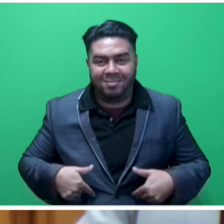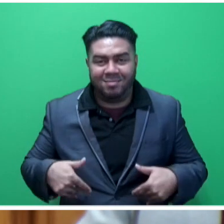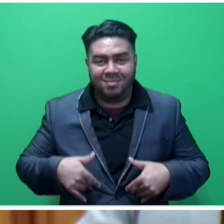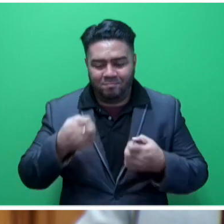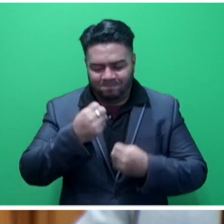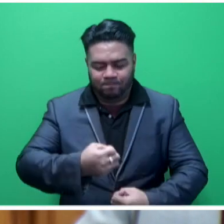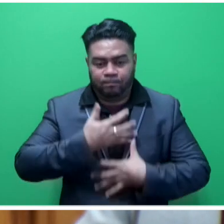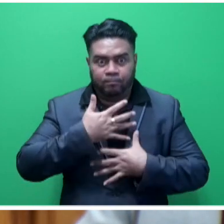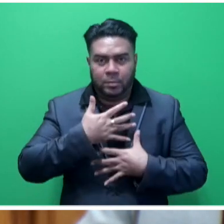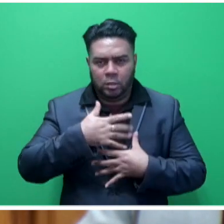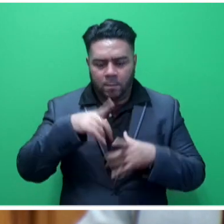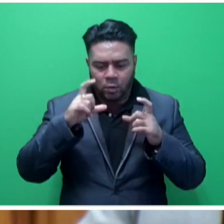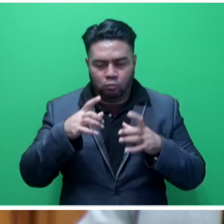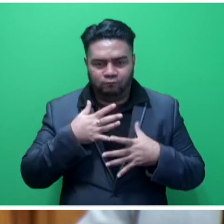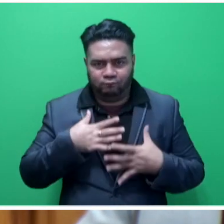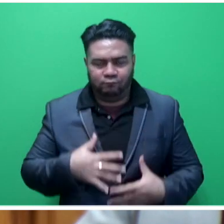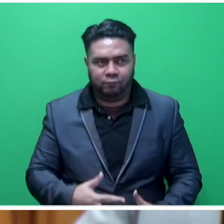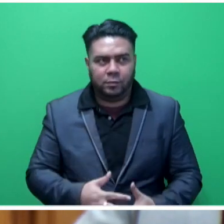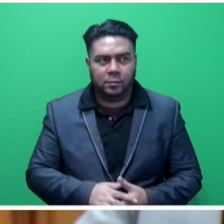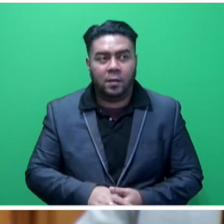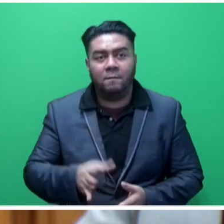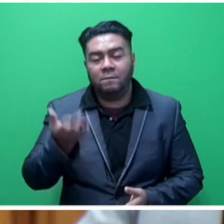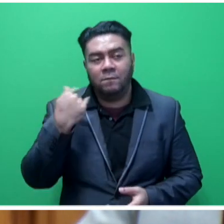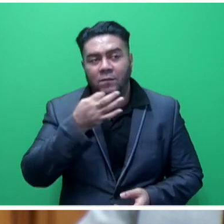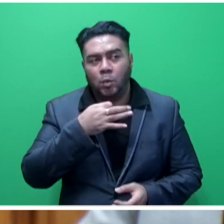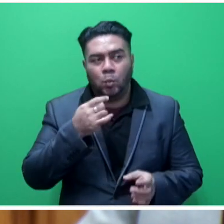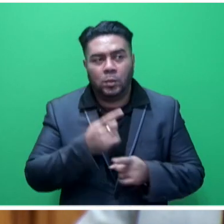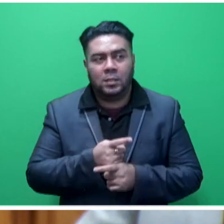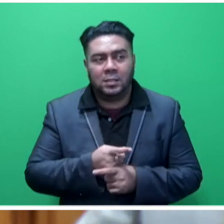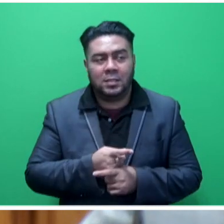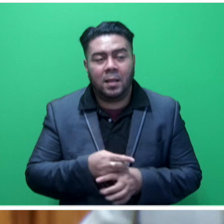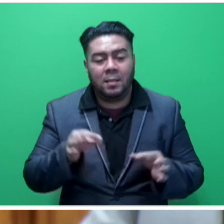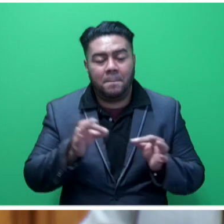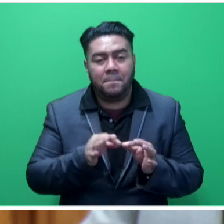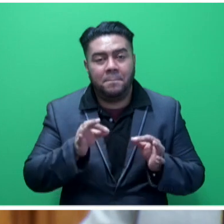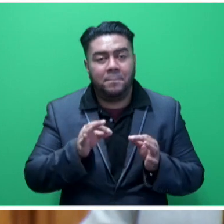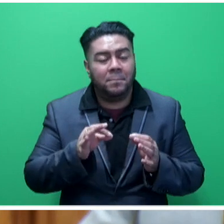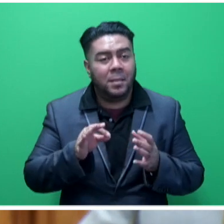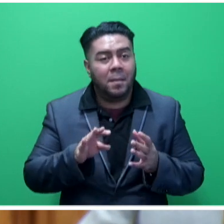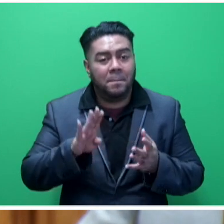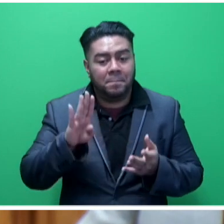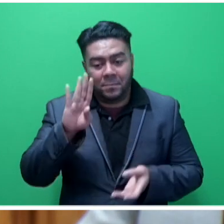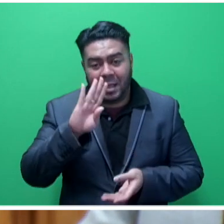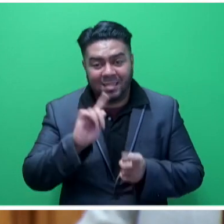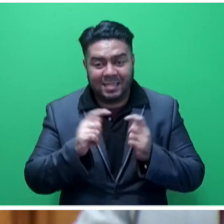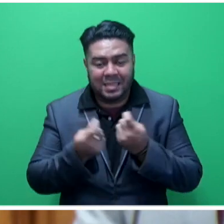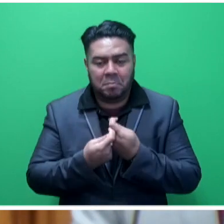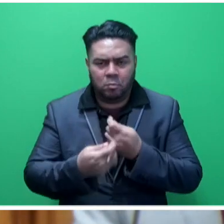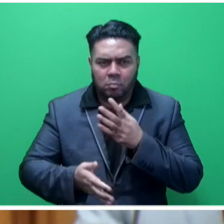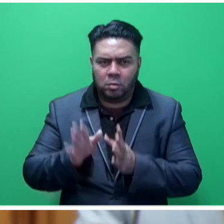And as we speak, throughout the last few weeks and months, the biomedical technicians have been liaising